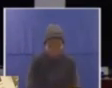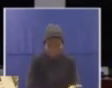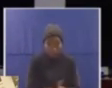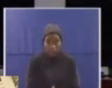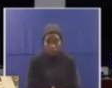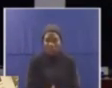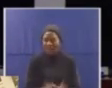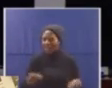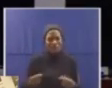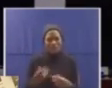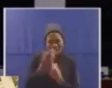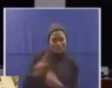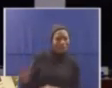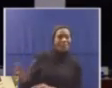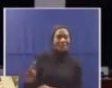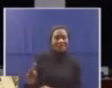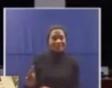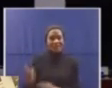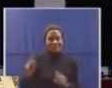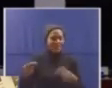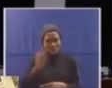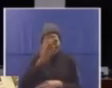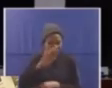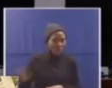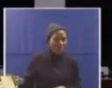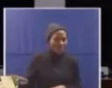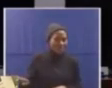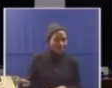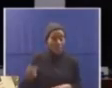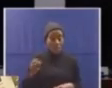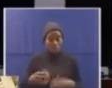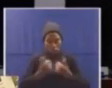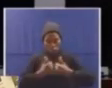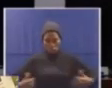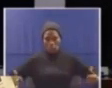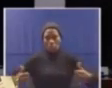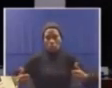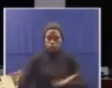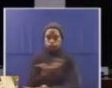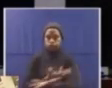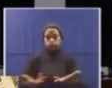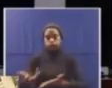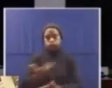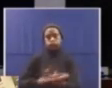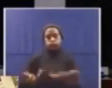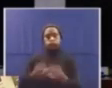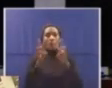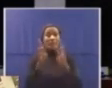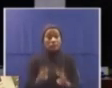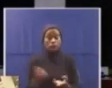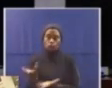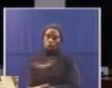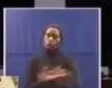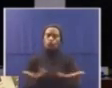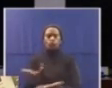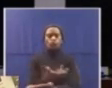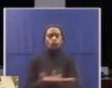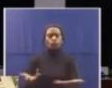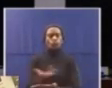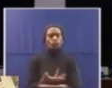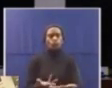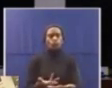It's inevitable. Because if you sit around the table and discussing peace, but you're not